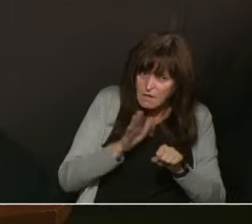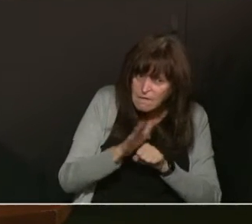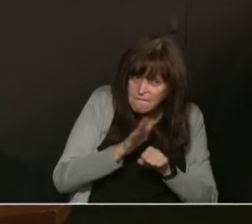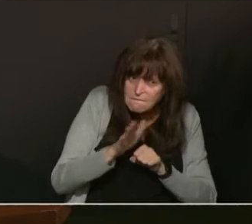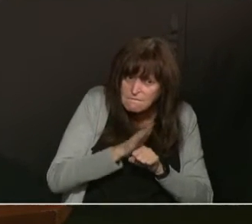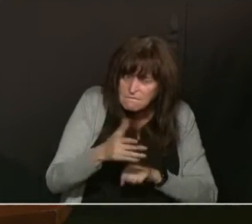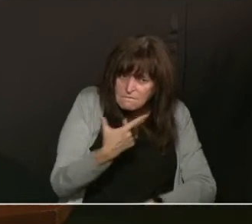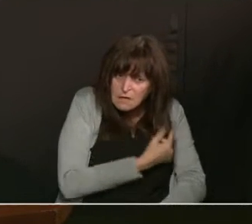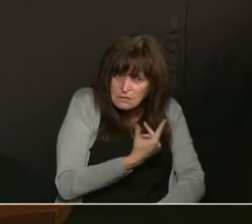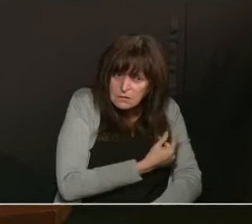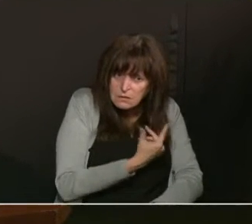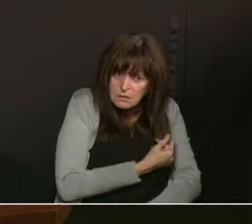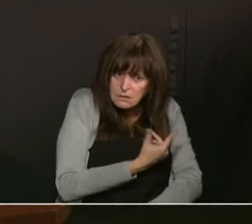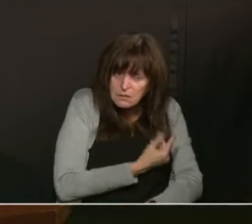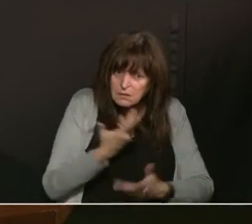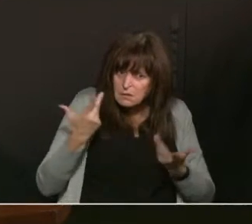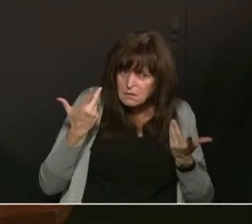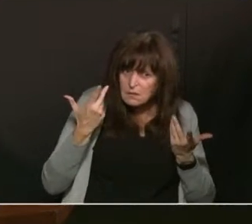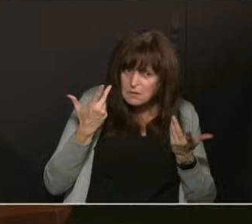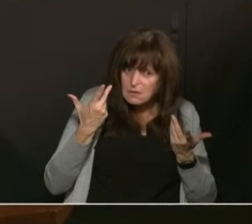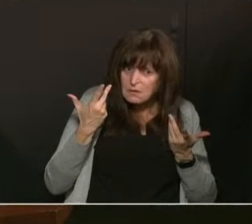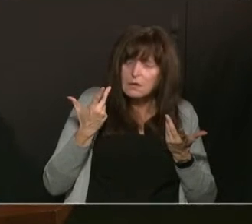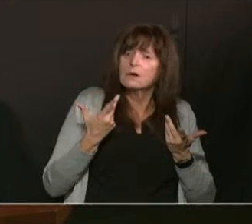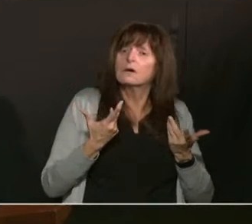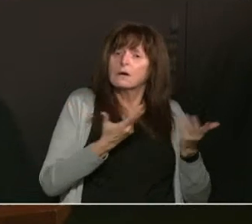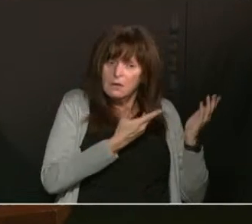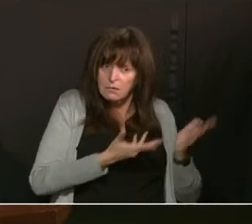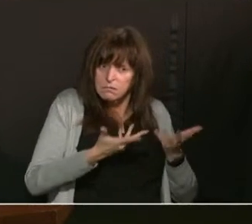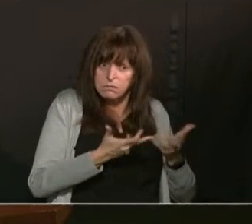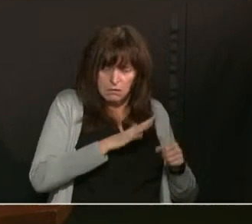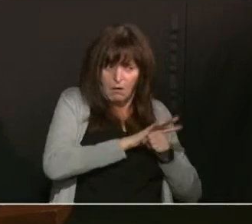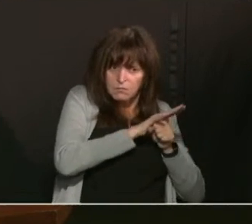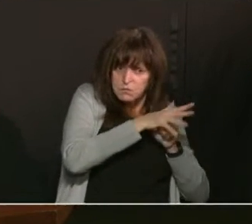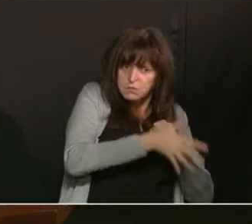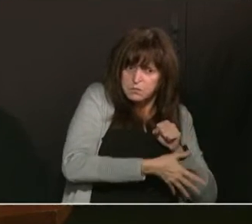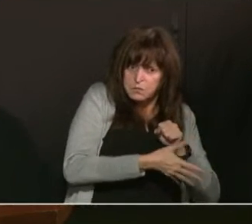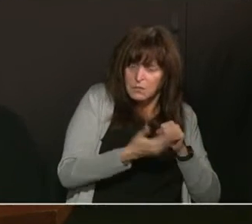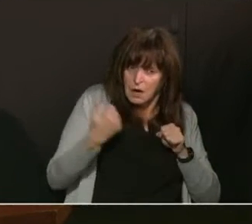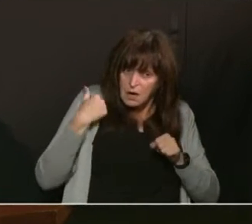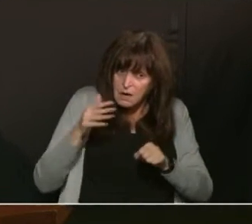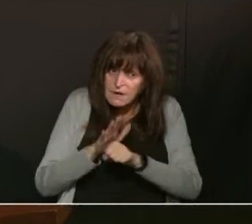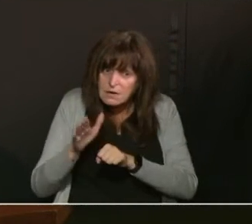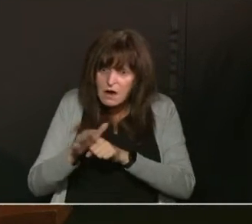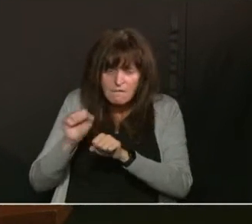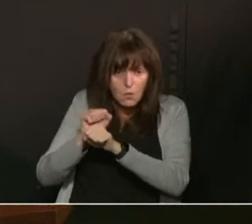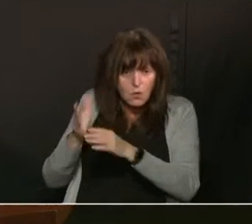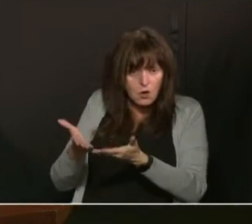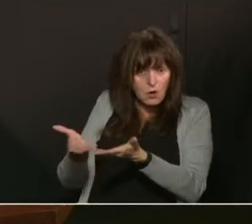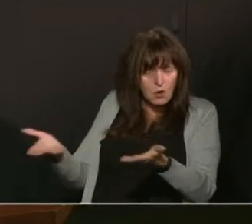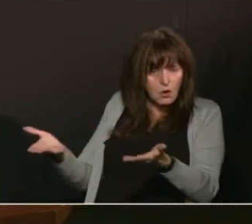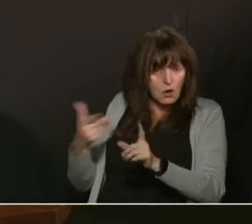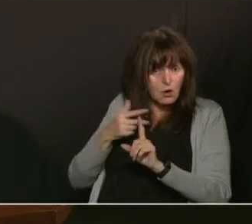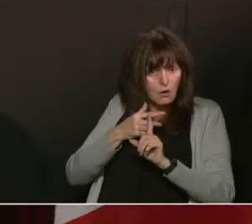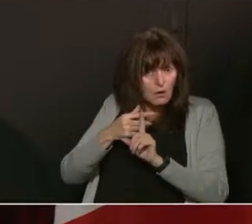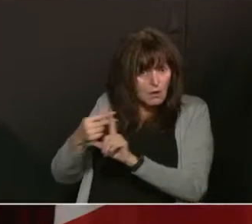in that case, how does the province help get more people on the job immunizing and running the clinics?